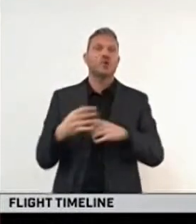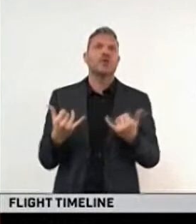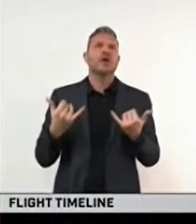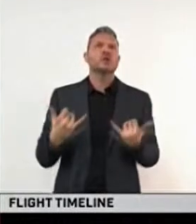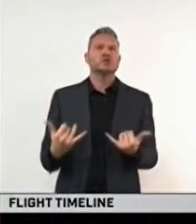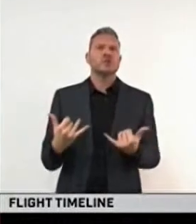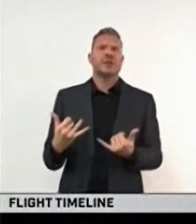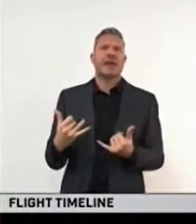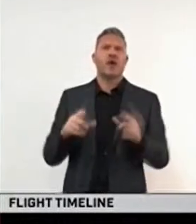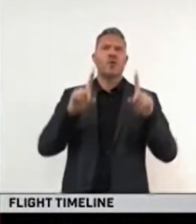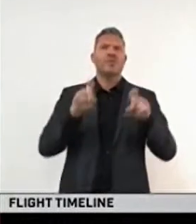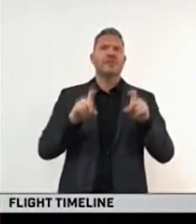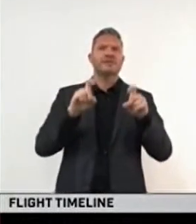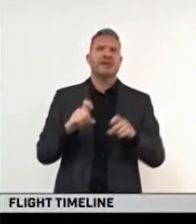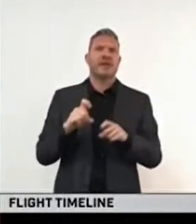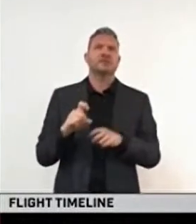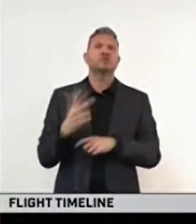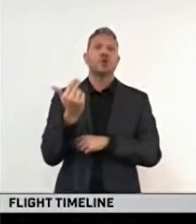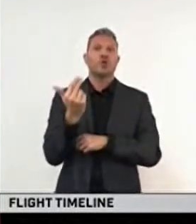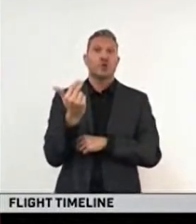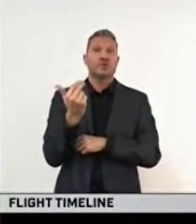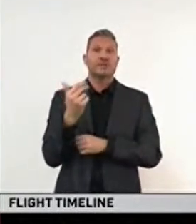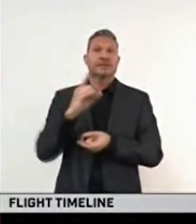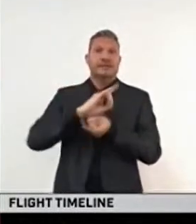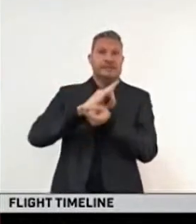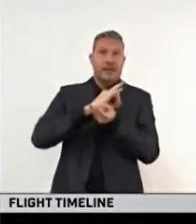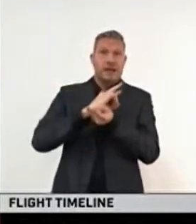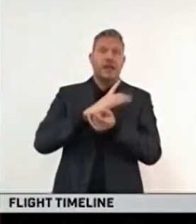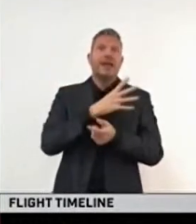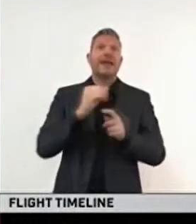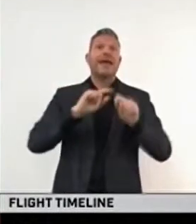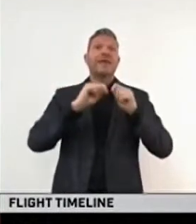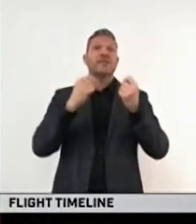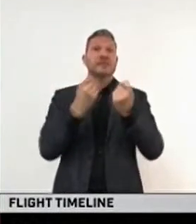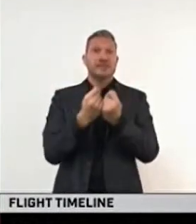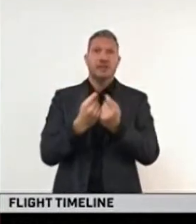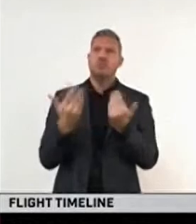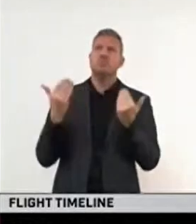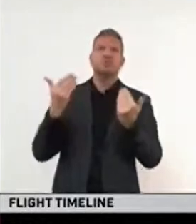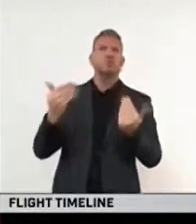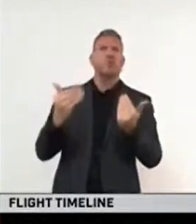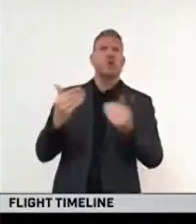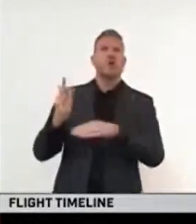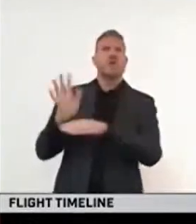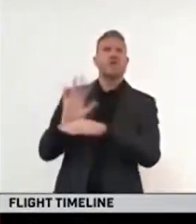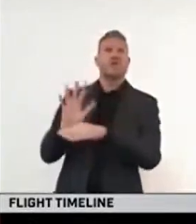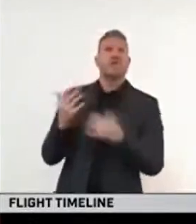TESS-13 satellite in particular and the amazing team behind this satellite. Go ahead and roll the video.